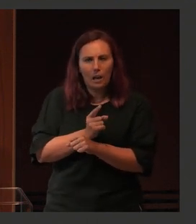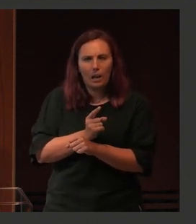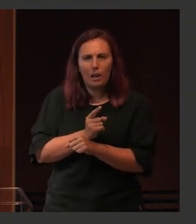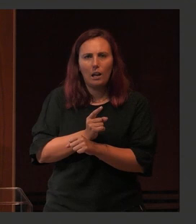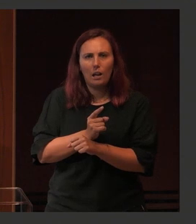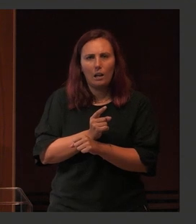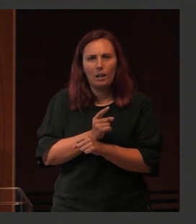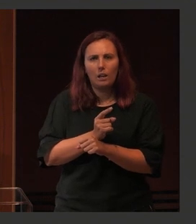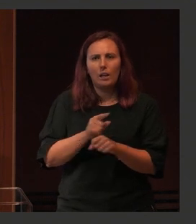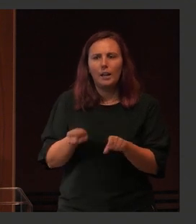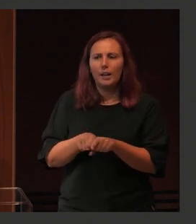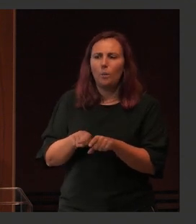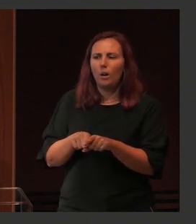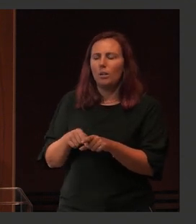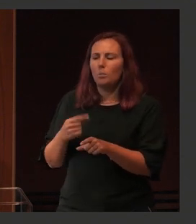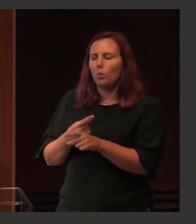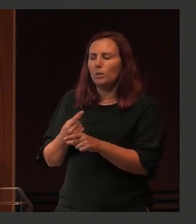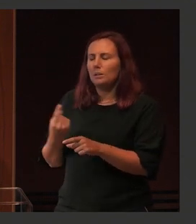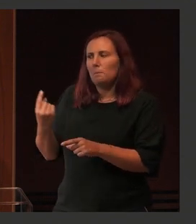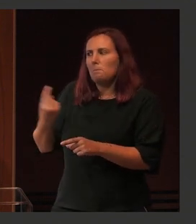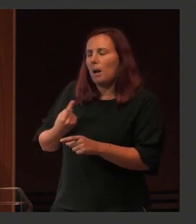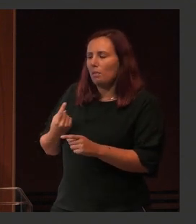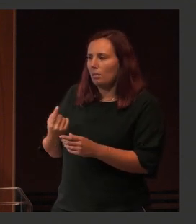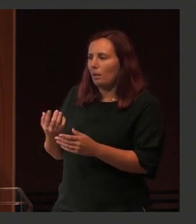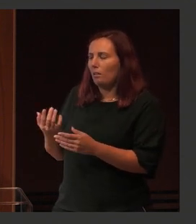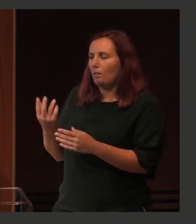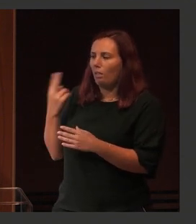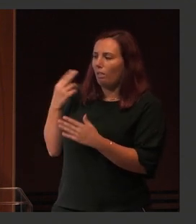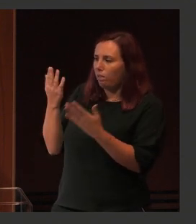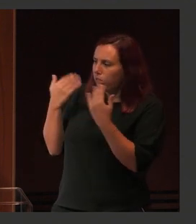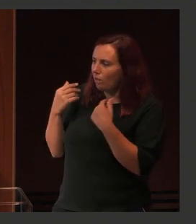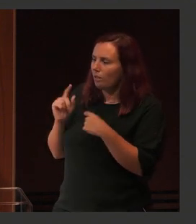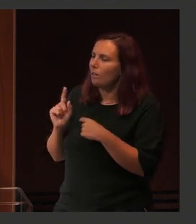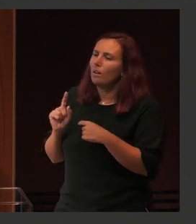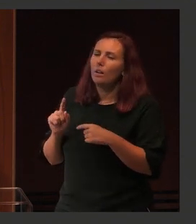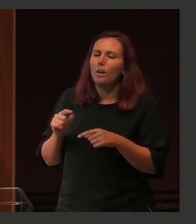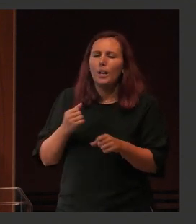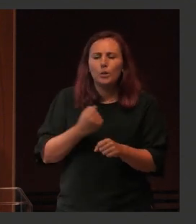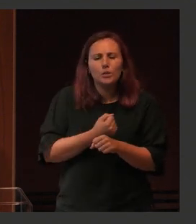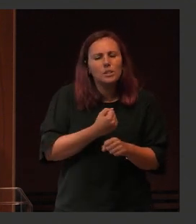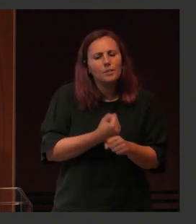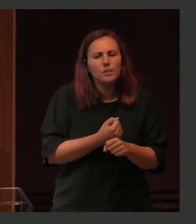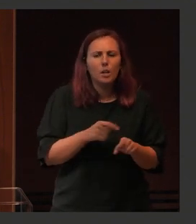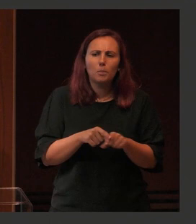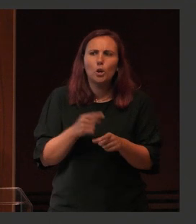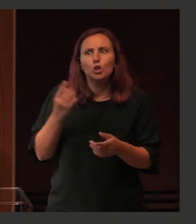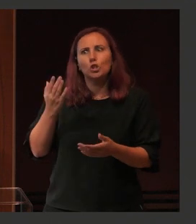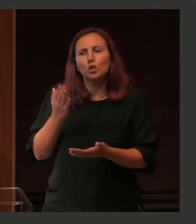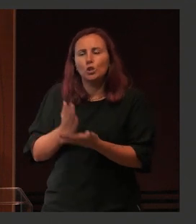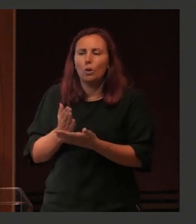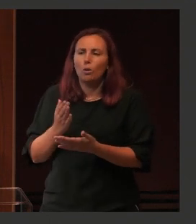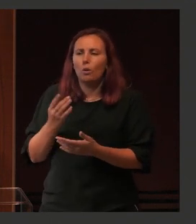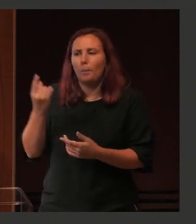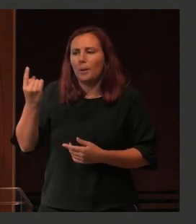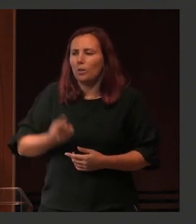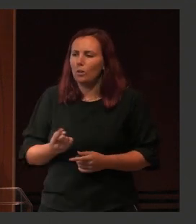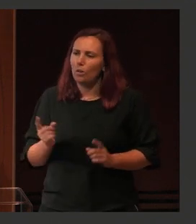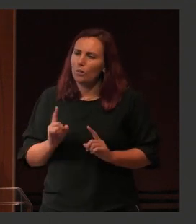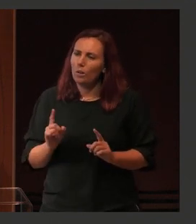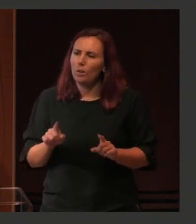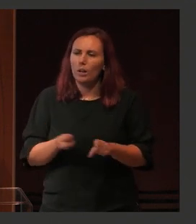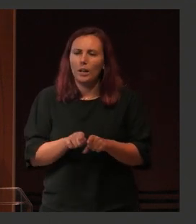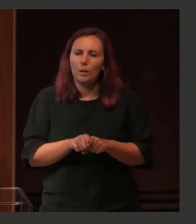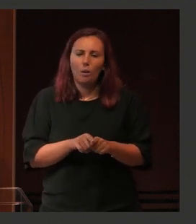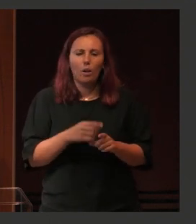service that you offer. And consequently, treat the students as your customers,